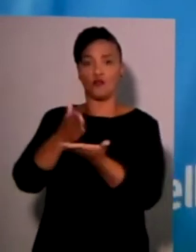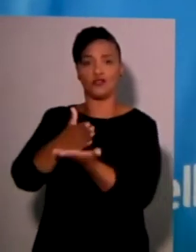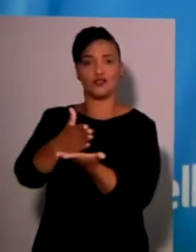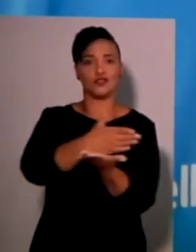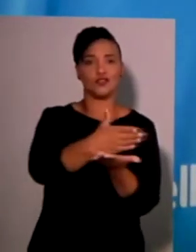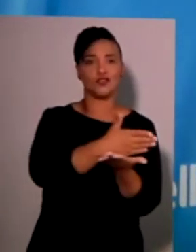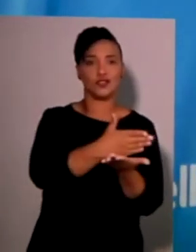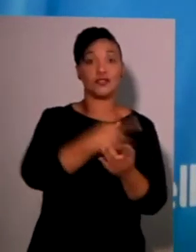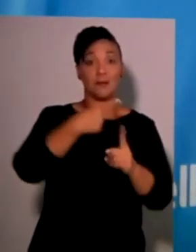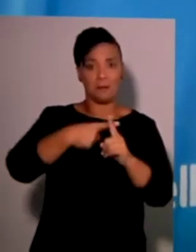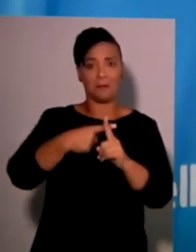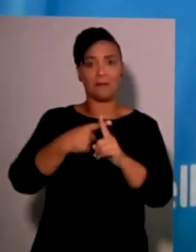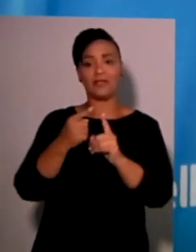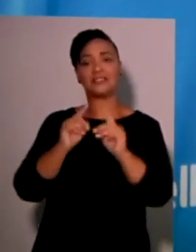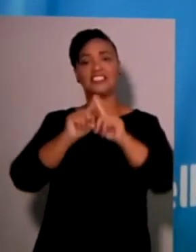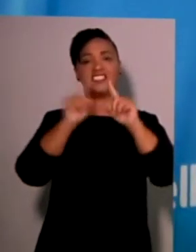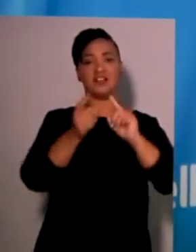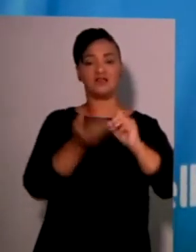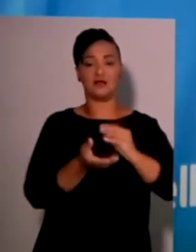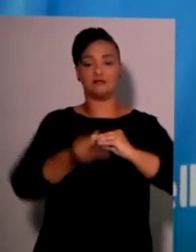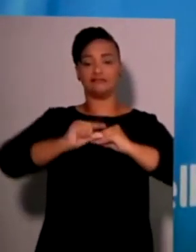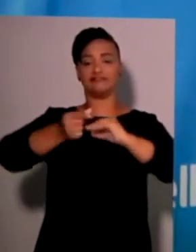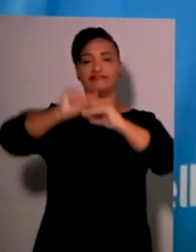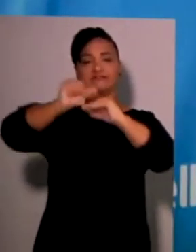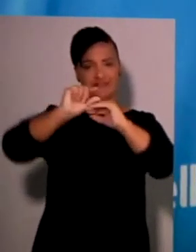and headline earnings per share.